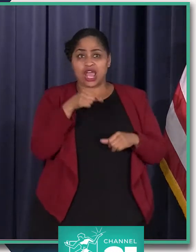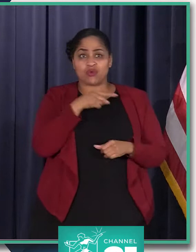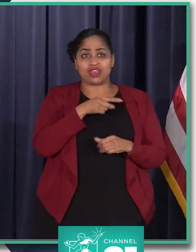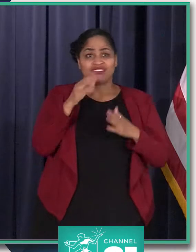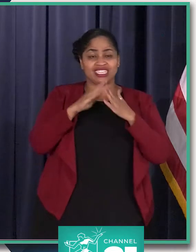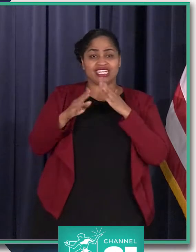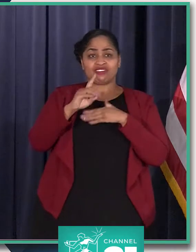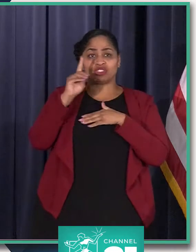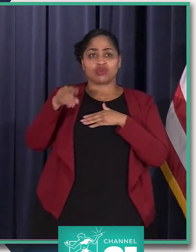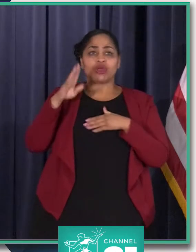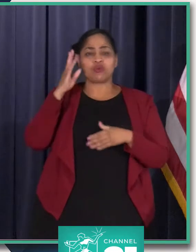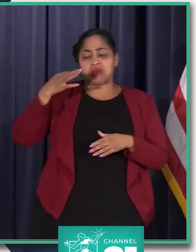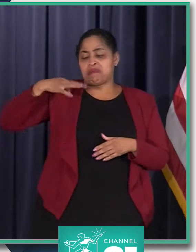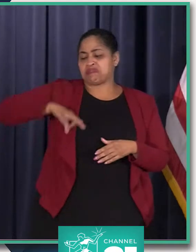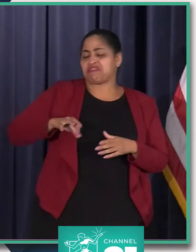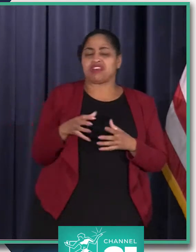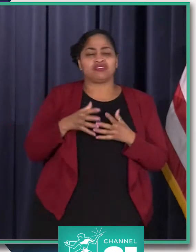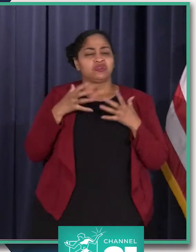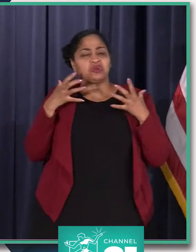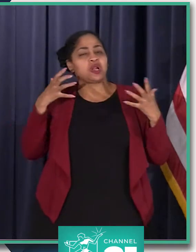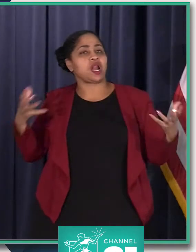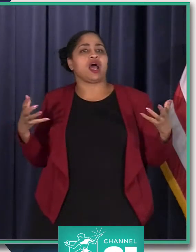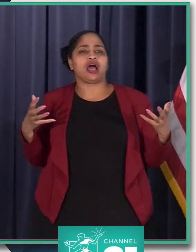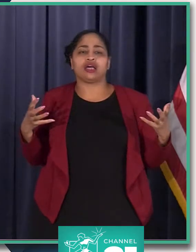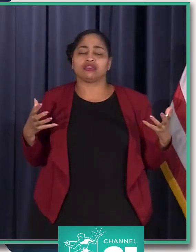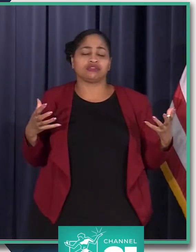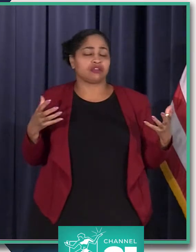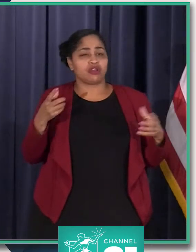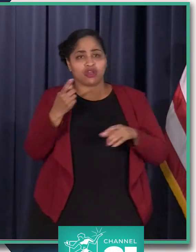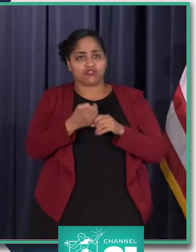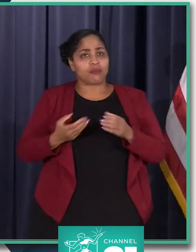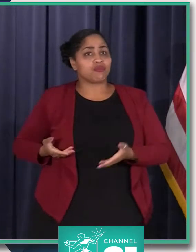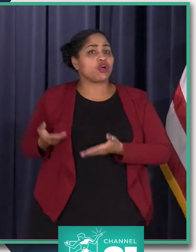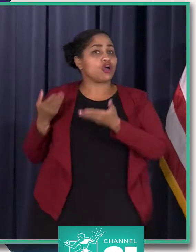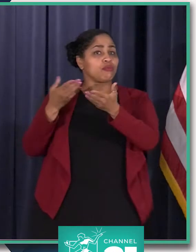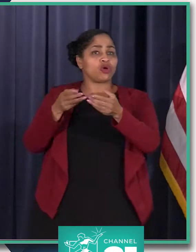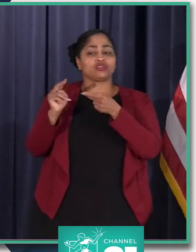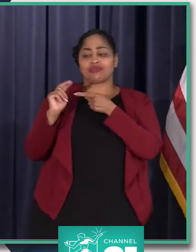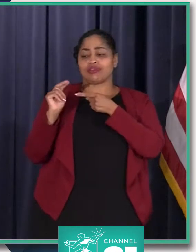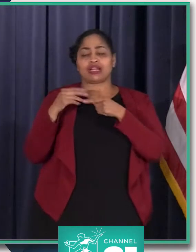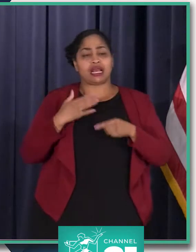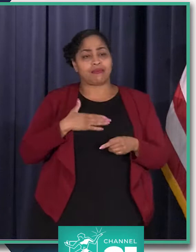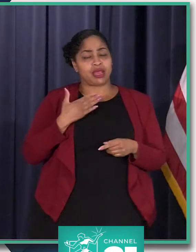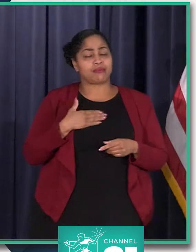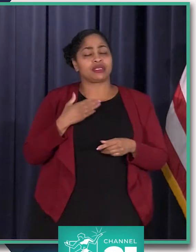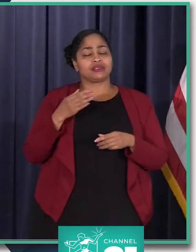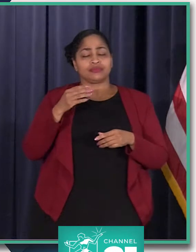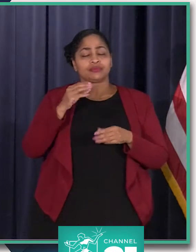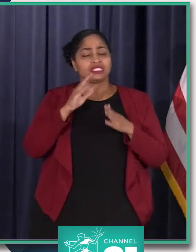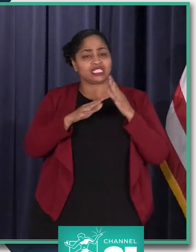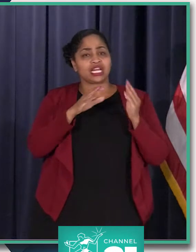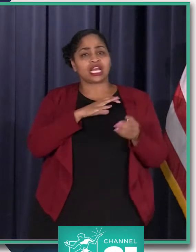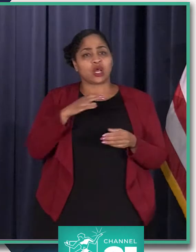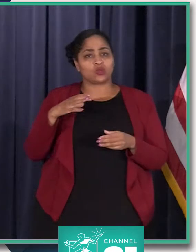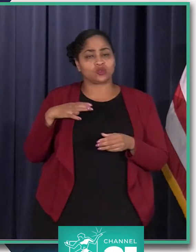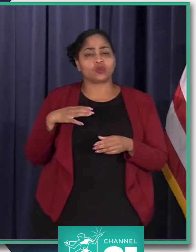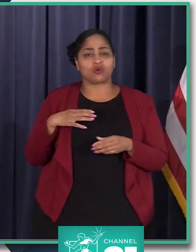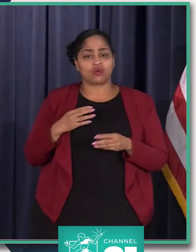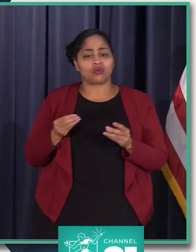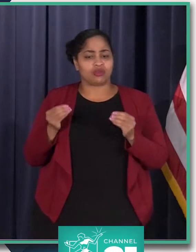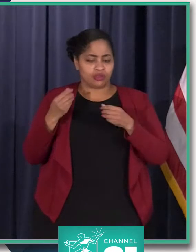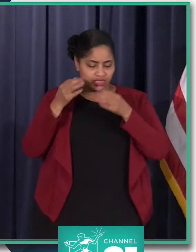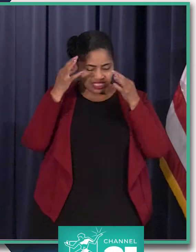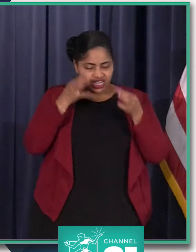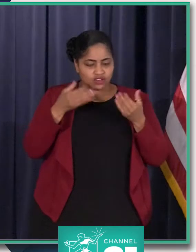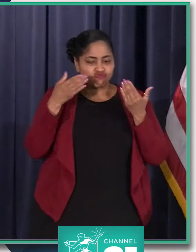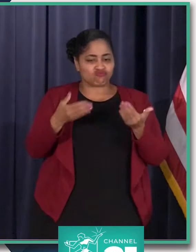this city that will benefit enormously from Proposal N, and I'm glad City Council placed Proposal N on the ballot